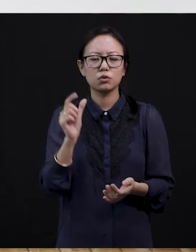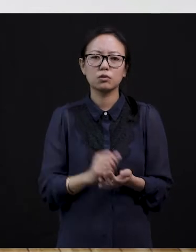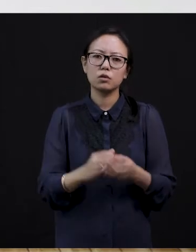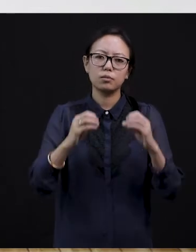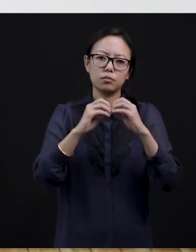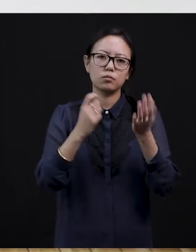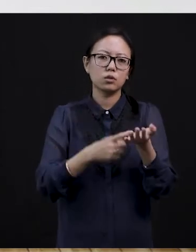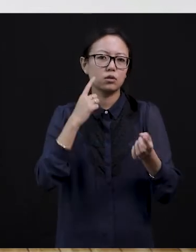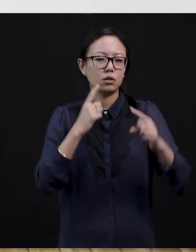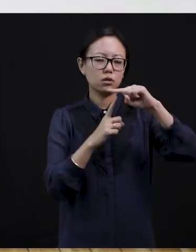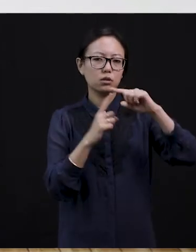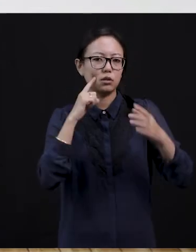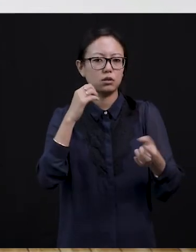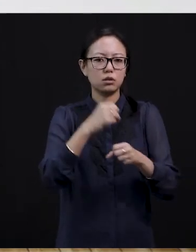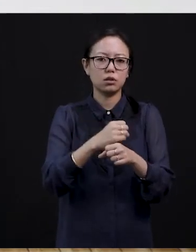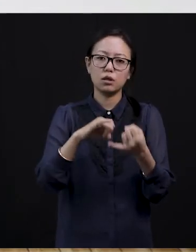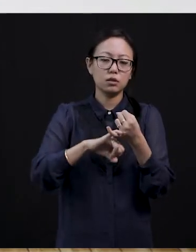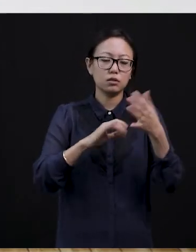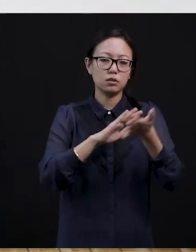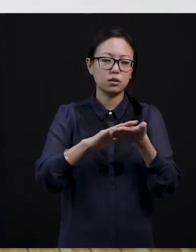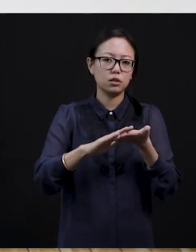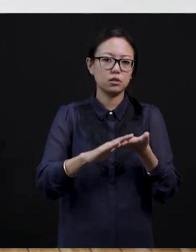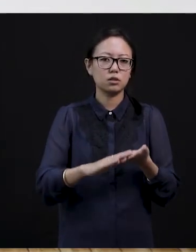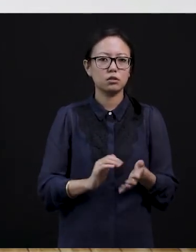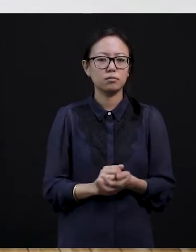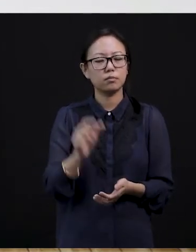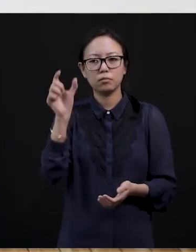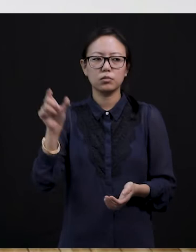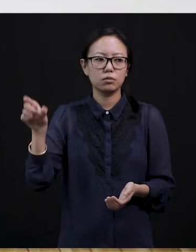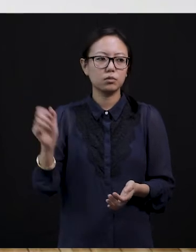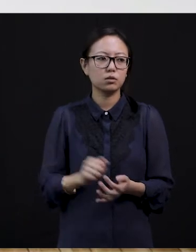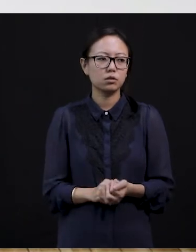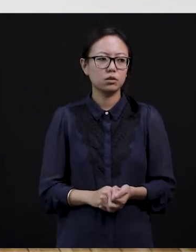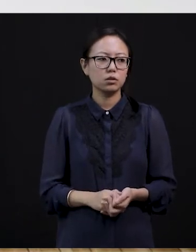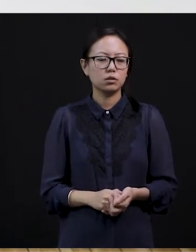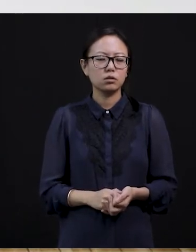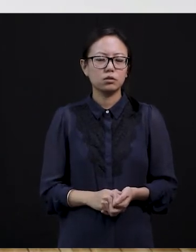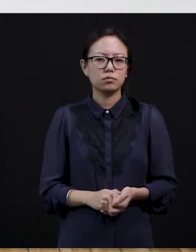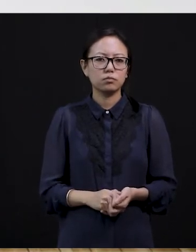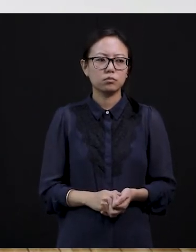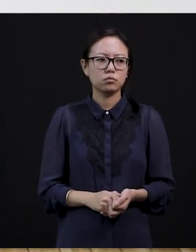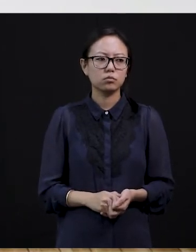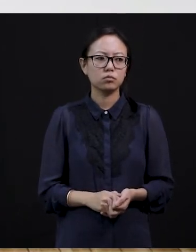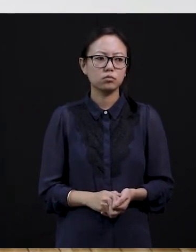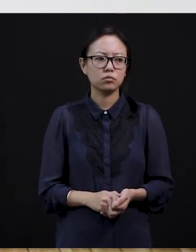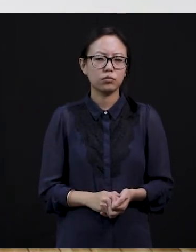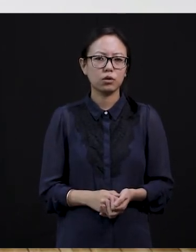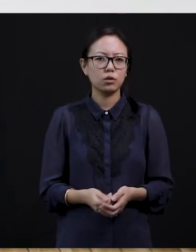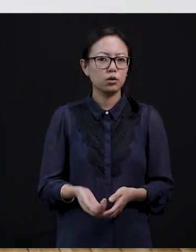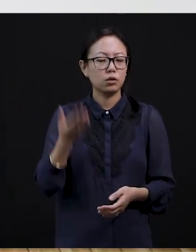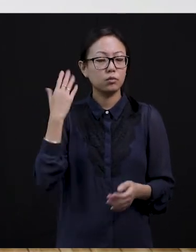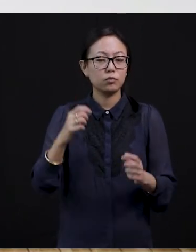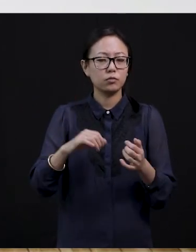was again something that was against the monarchy. So there was a queen who had never seen